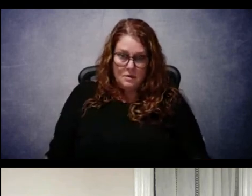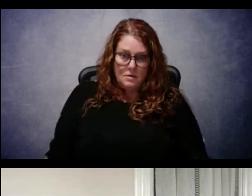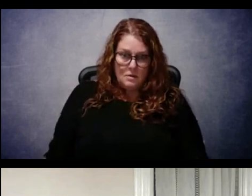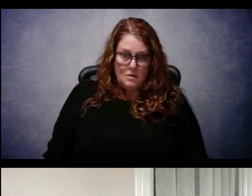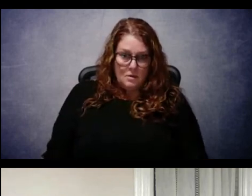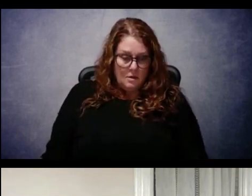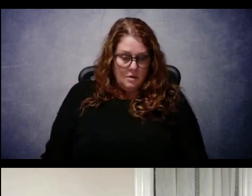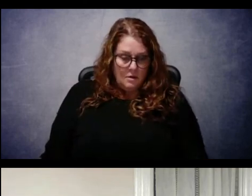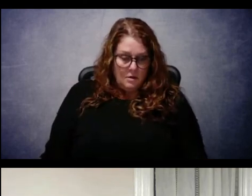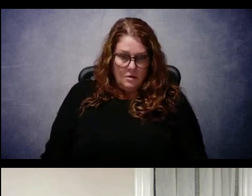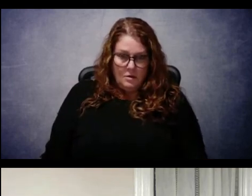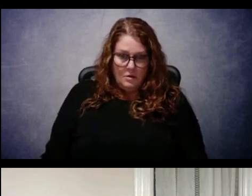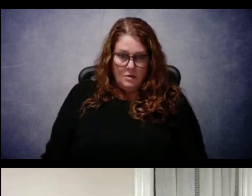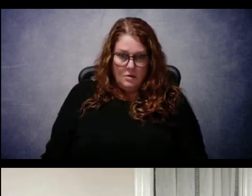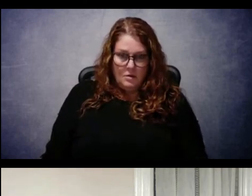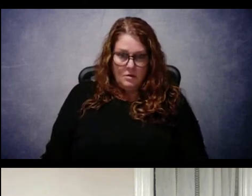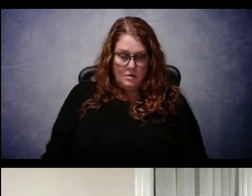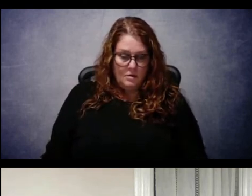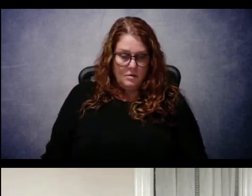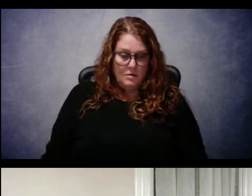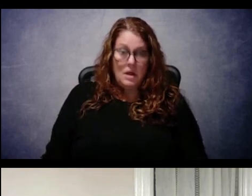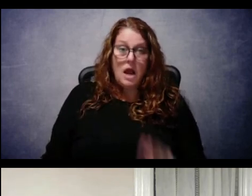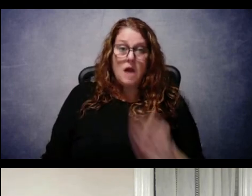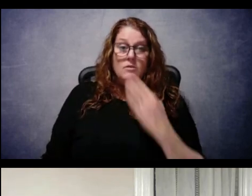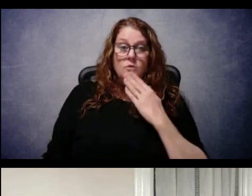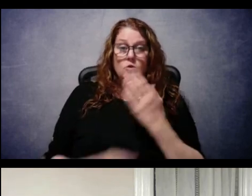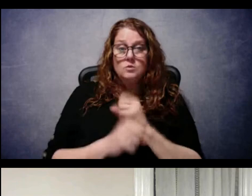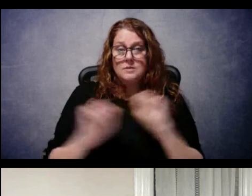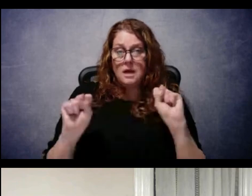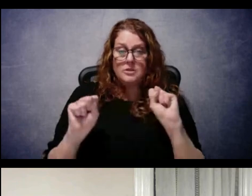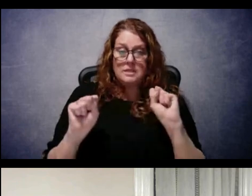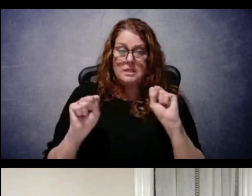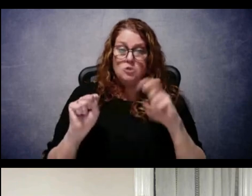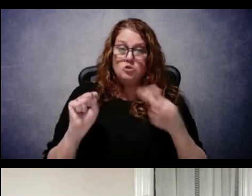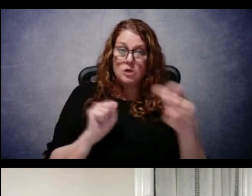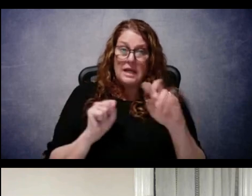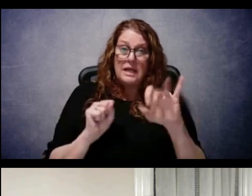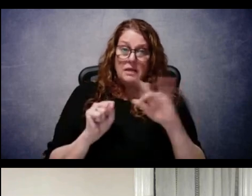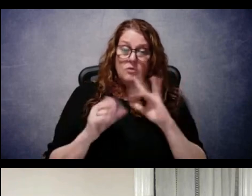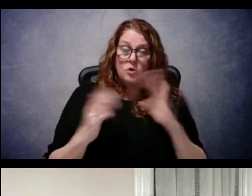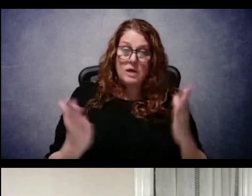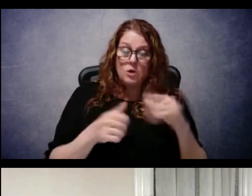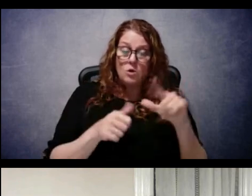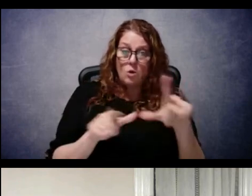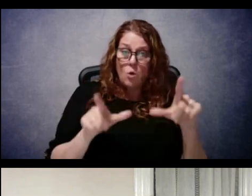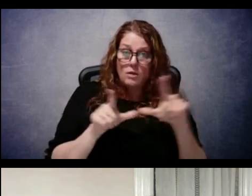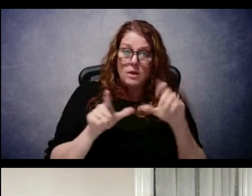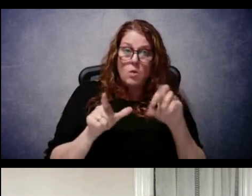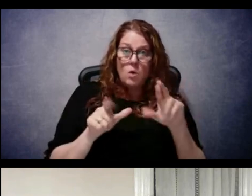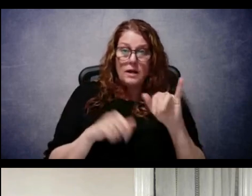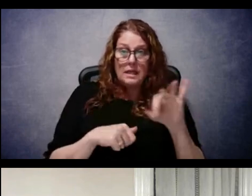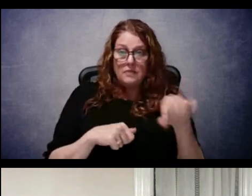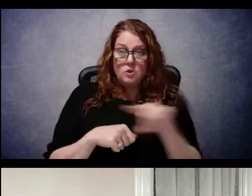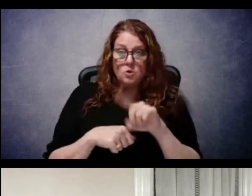on our food sovereignty journey, whether you're here locally or if you,